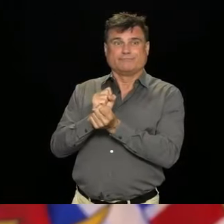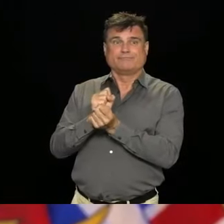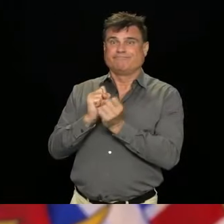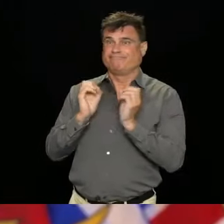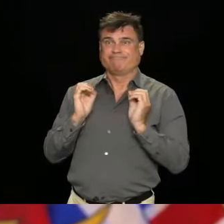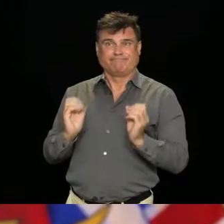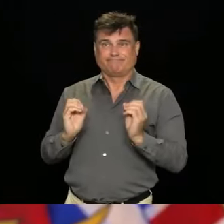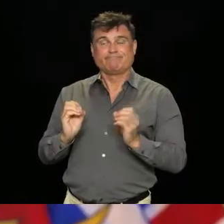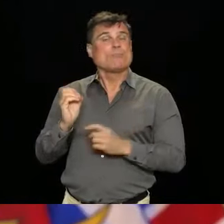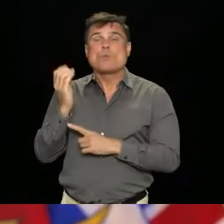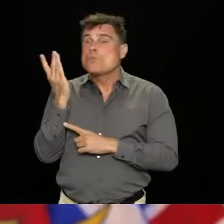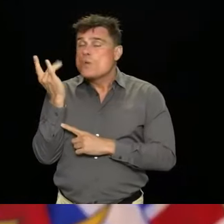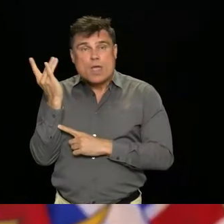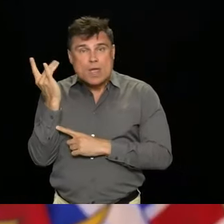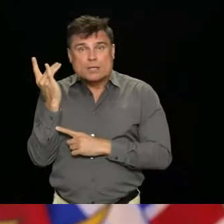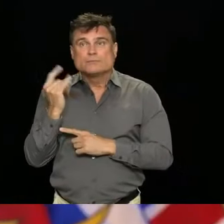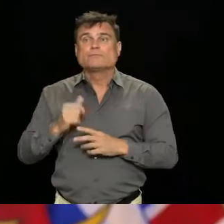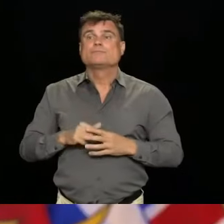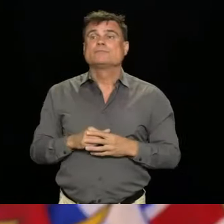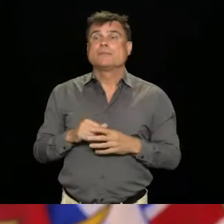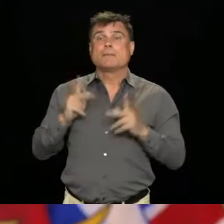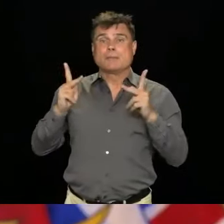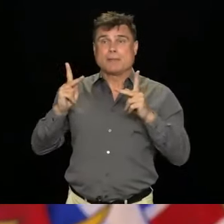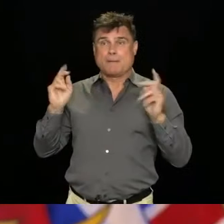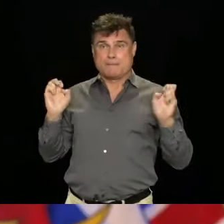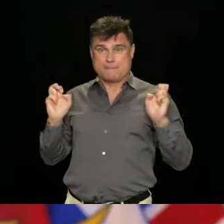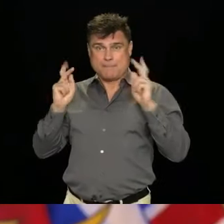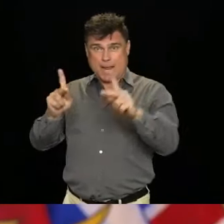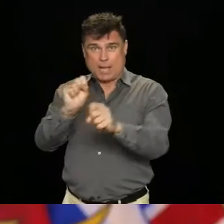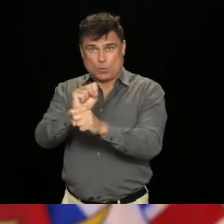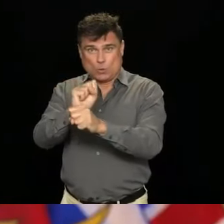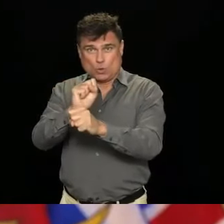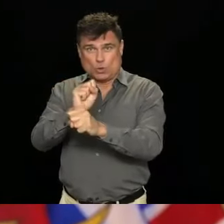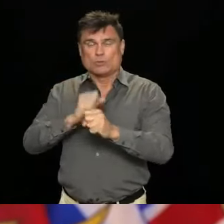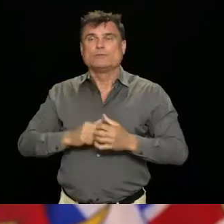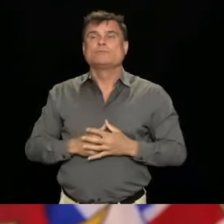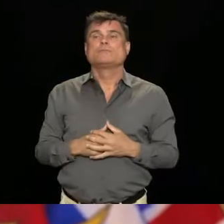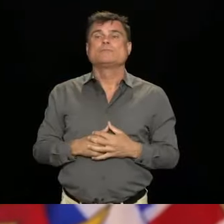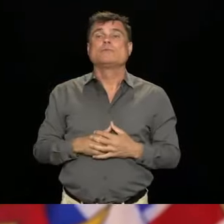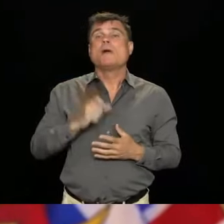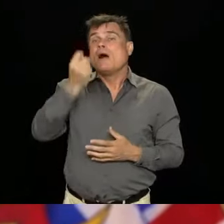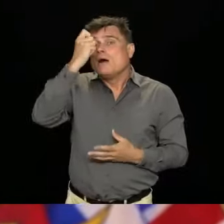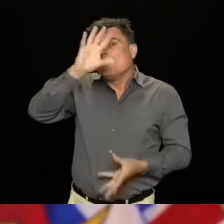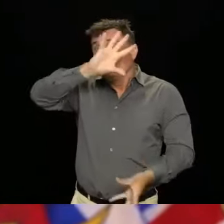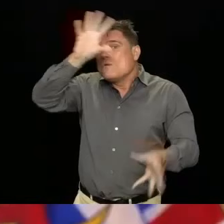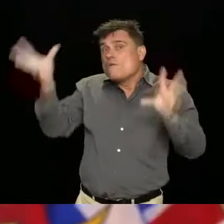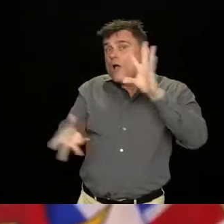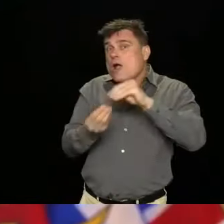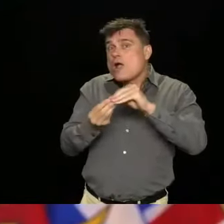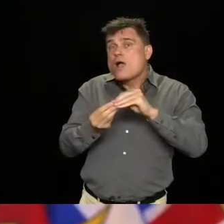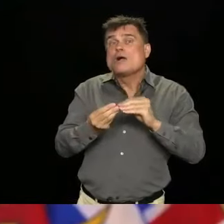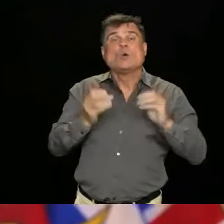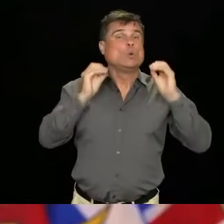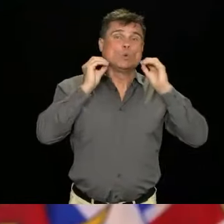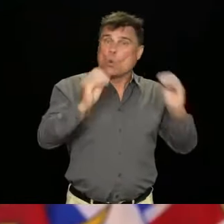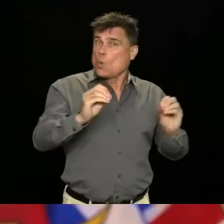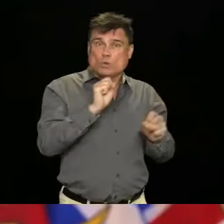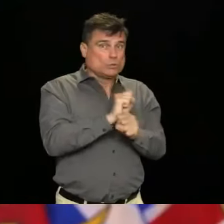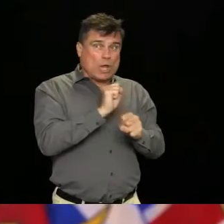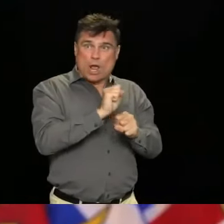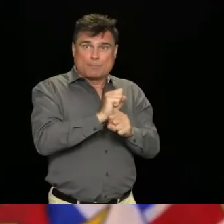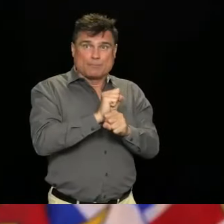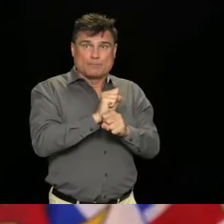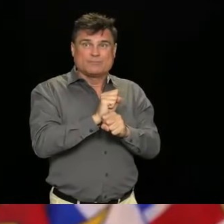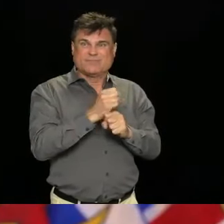that others were not able to find employment right away. And so that, in fact, increased our unemployment to